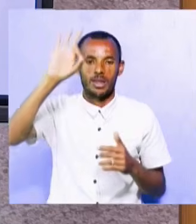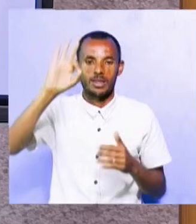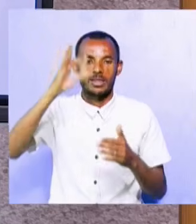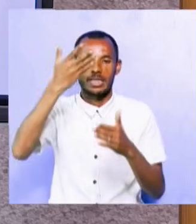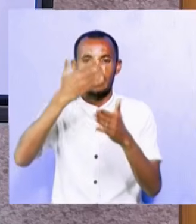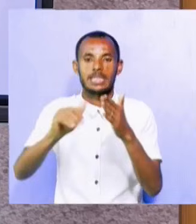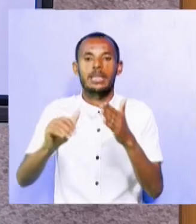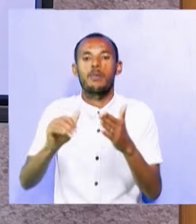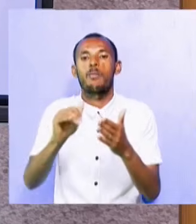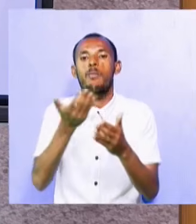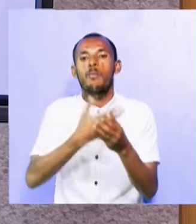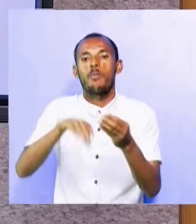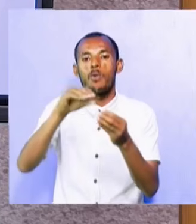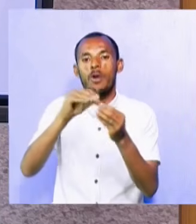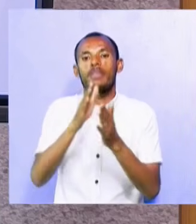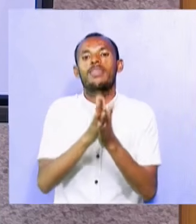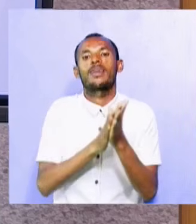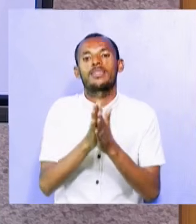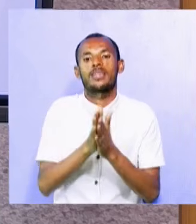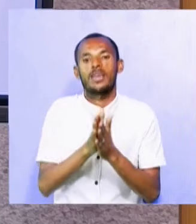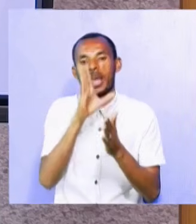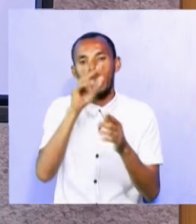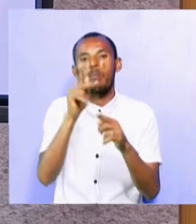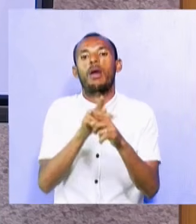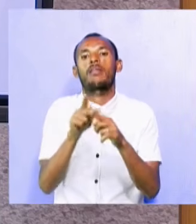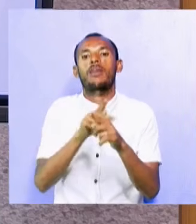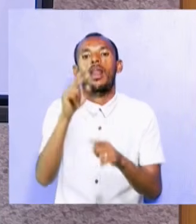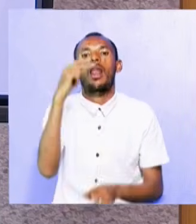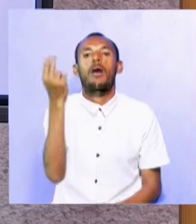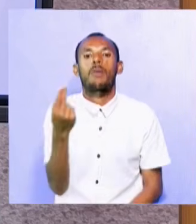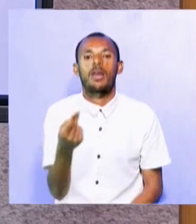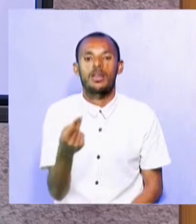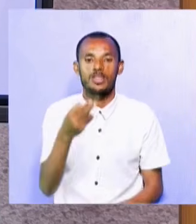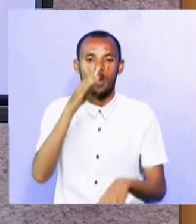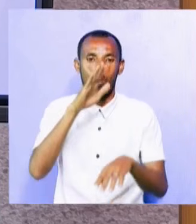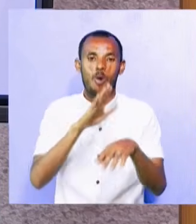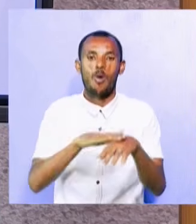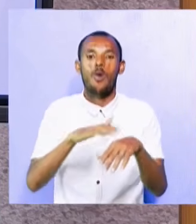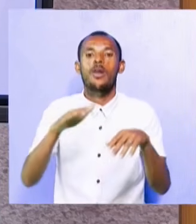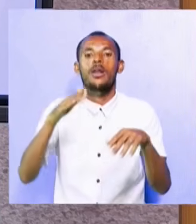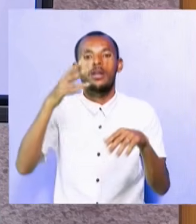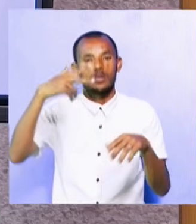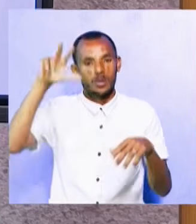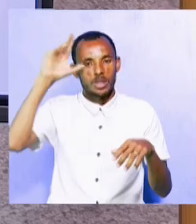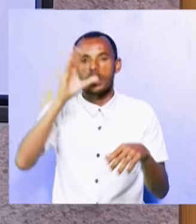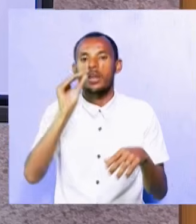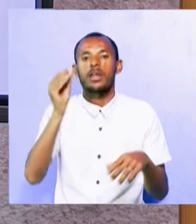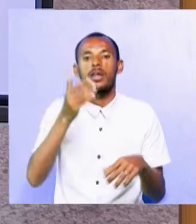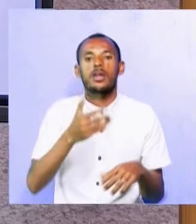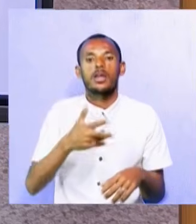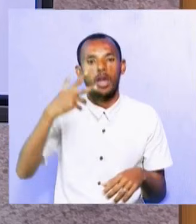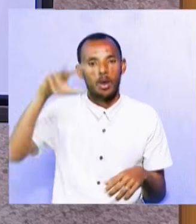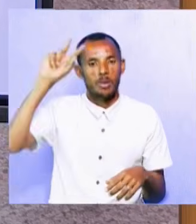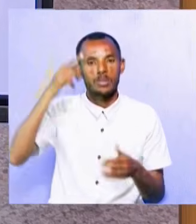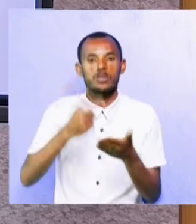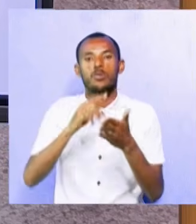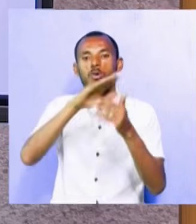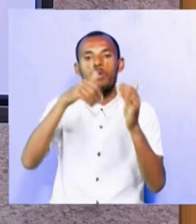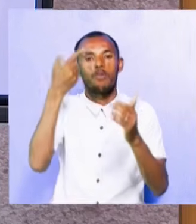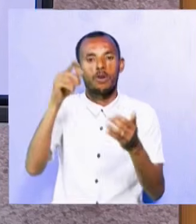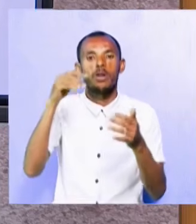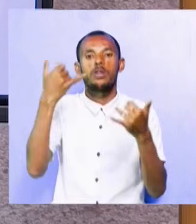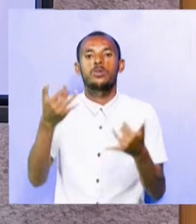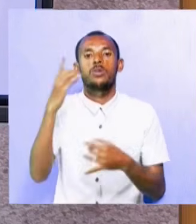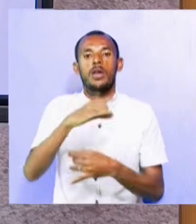more interesting and practical applications on squares and cubes. This is all for